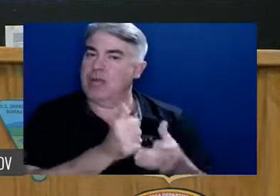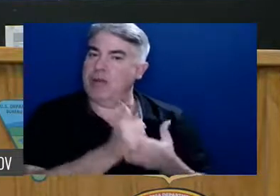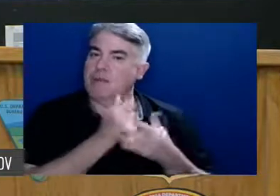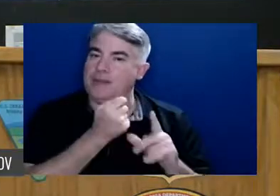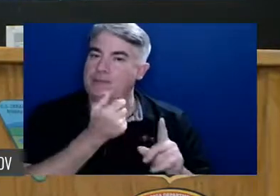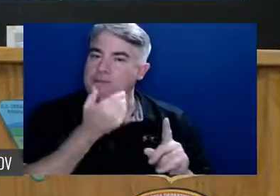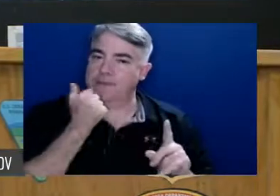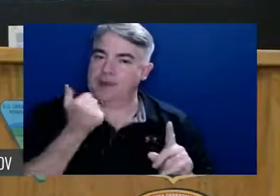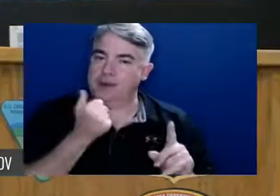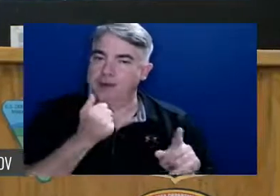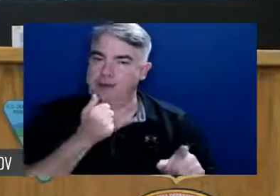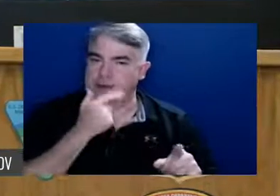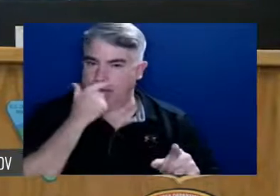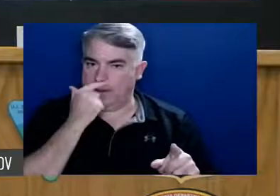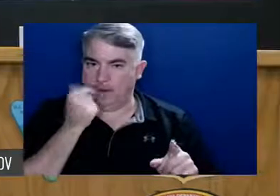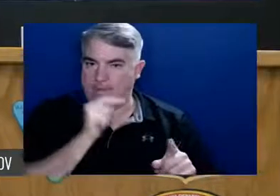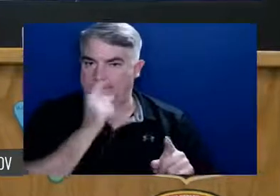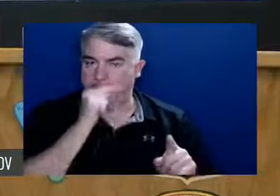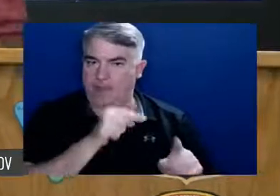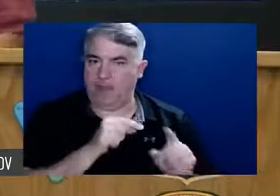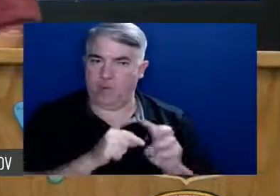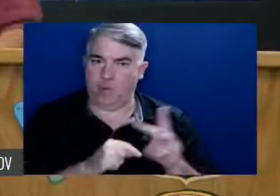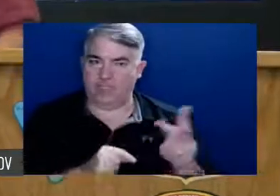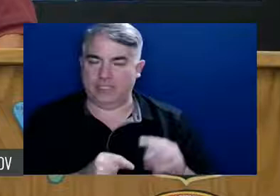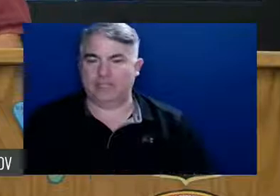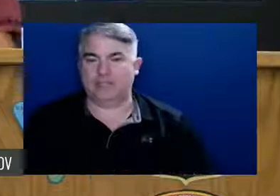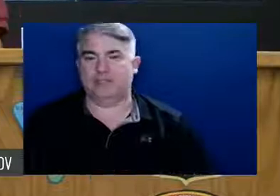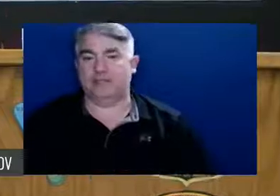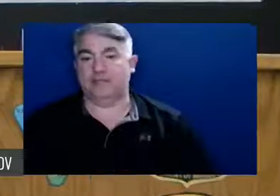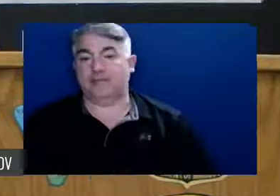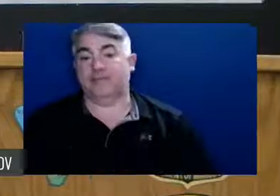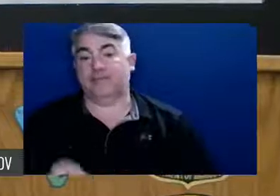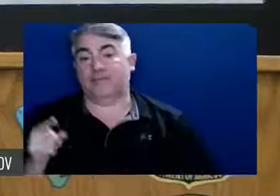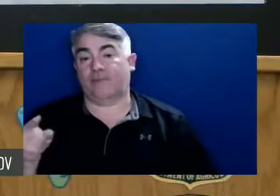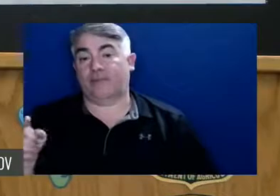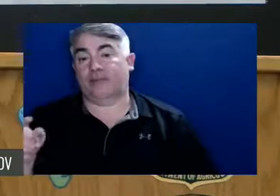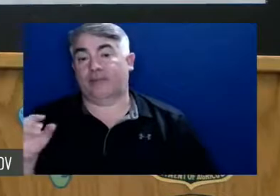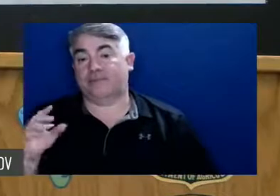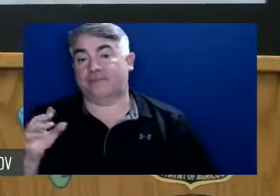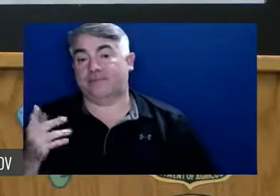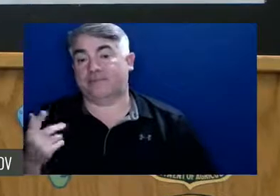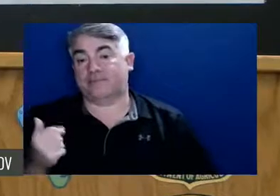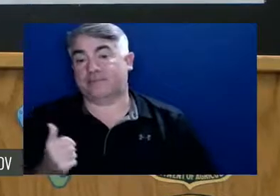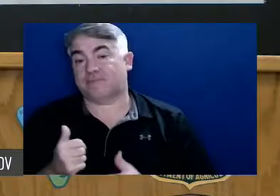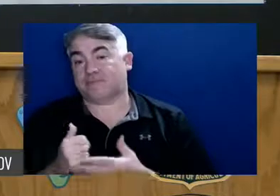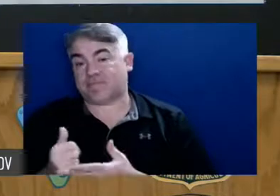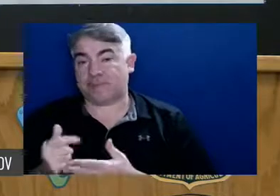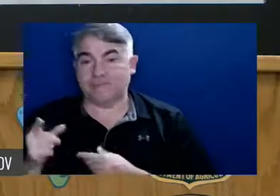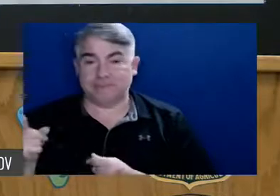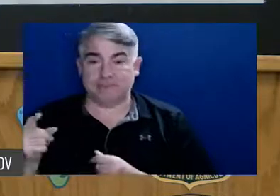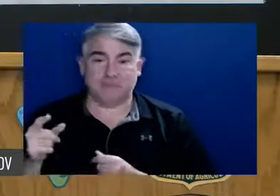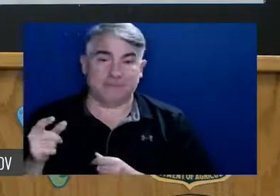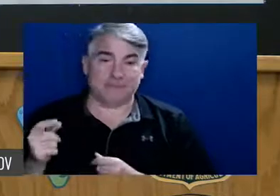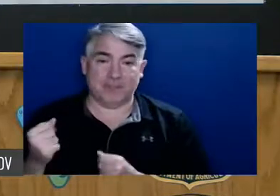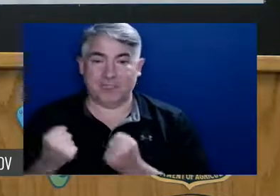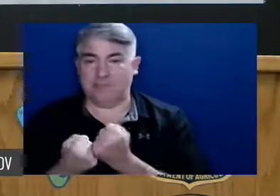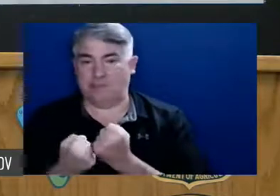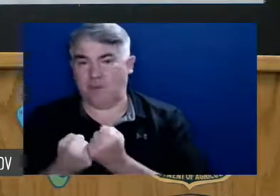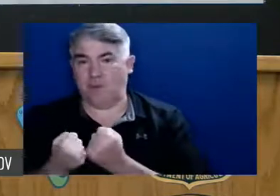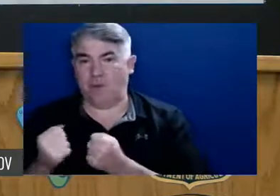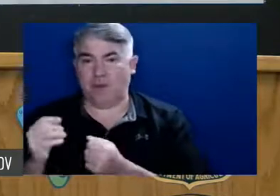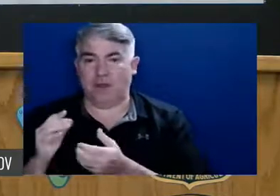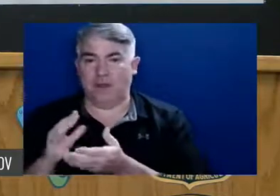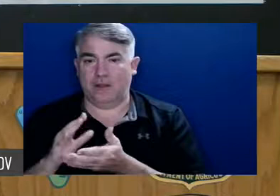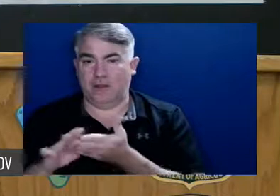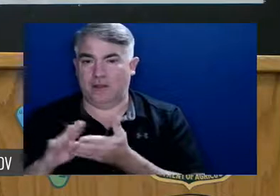deal. On our side, what it does, it just helped us reinforce the mop up and the progress of holding on to the existing control lines that we've already got